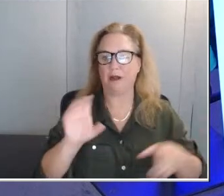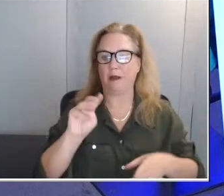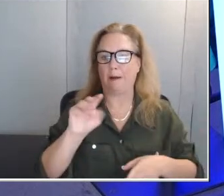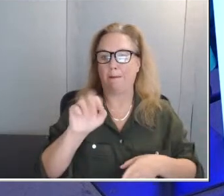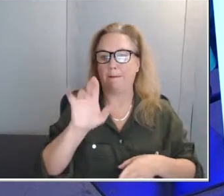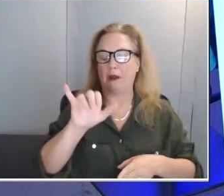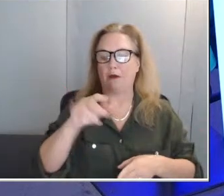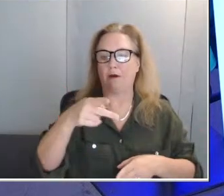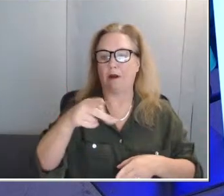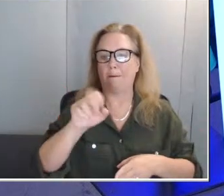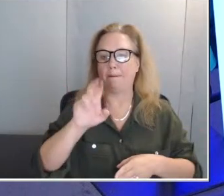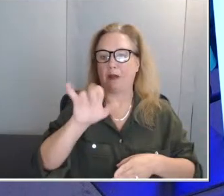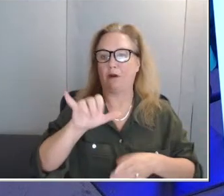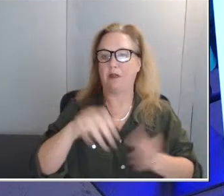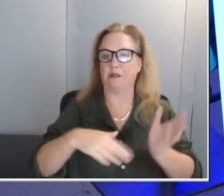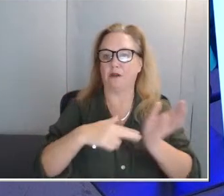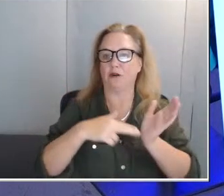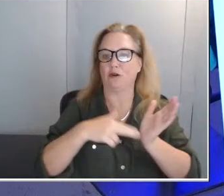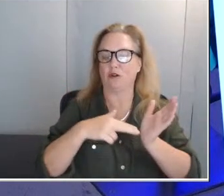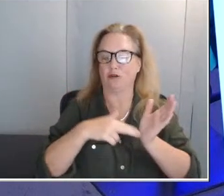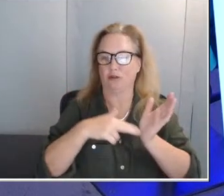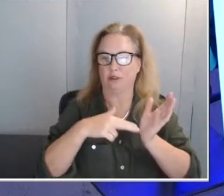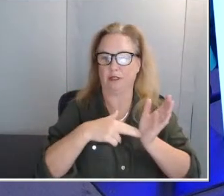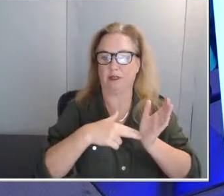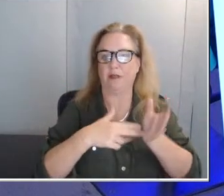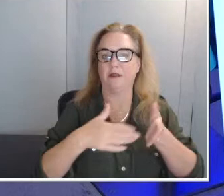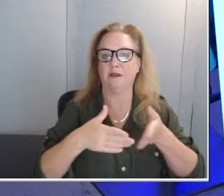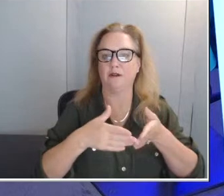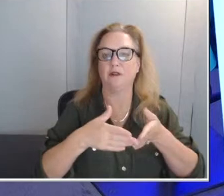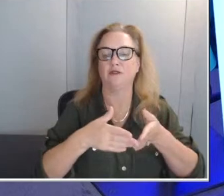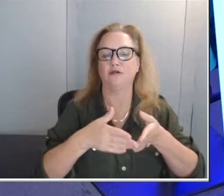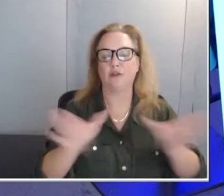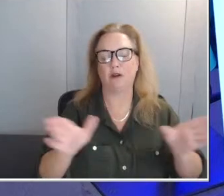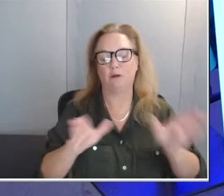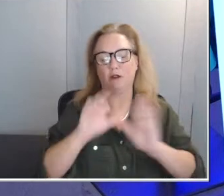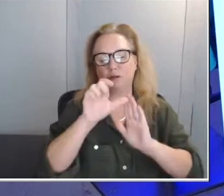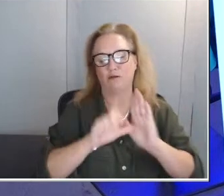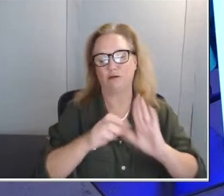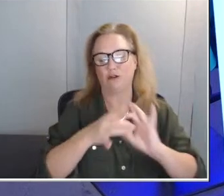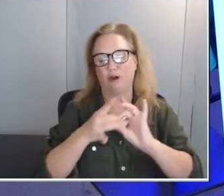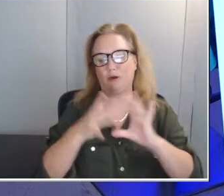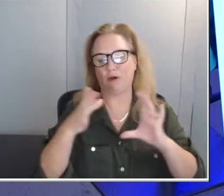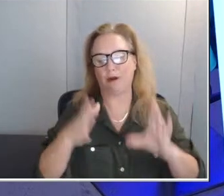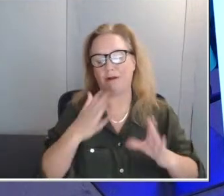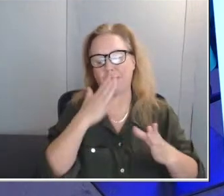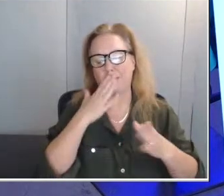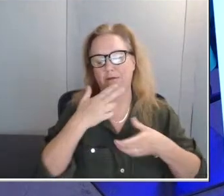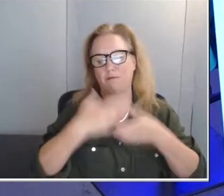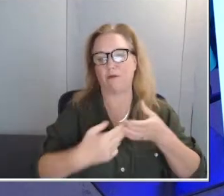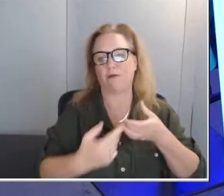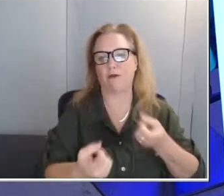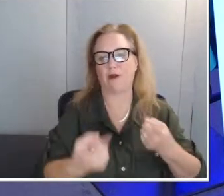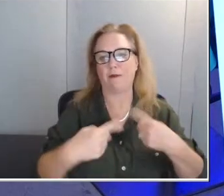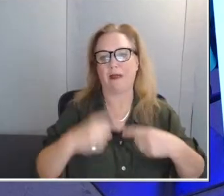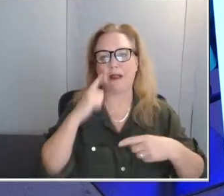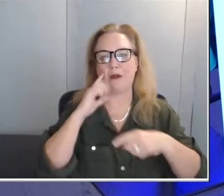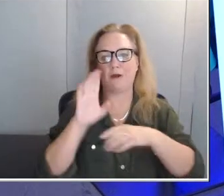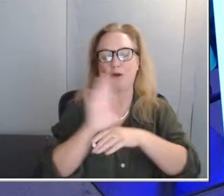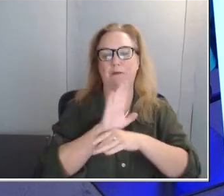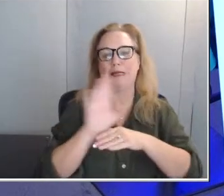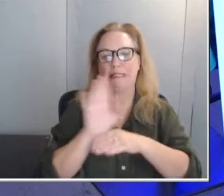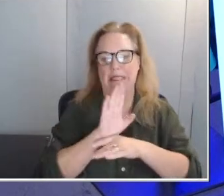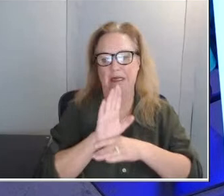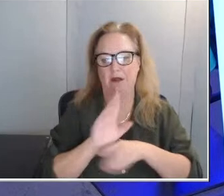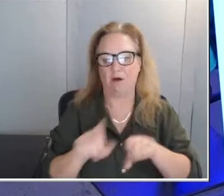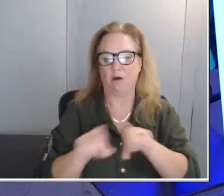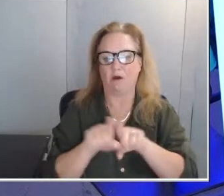care nurse and the emergency general surgery program coordinator. Thank you both for making time to be here. I know you're extremely busy. We're also going to speak